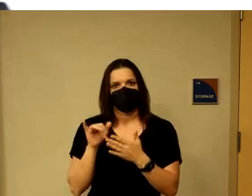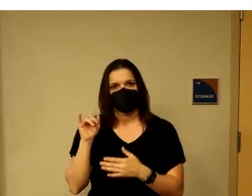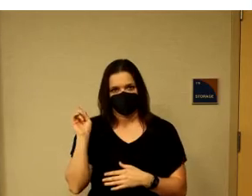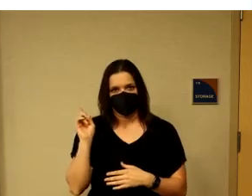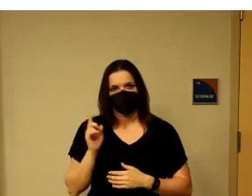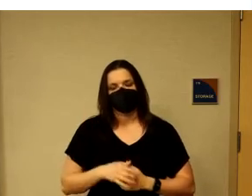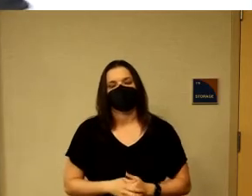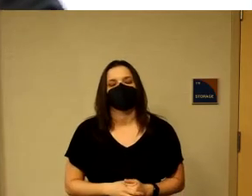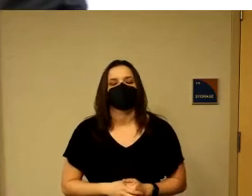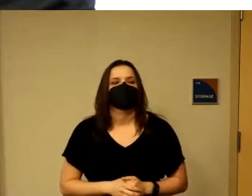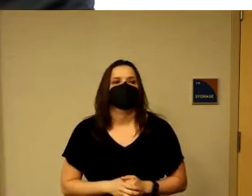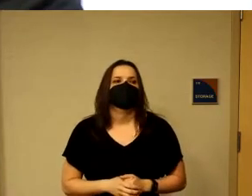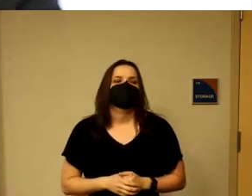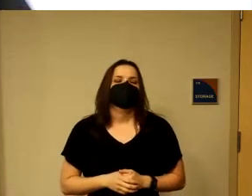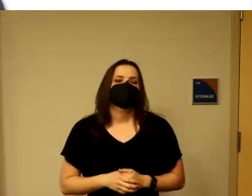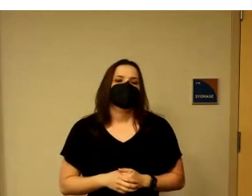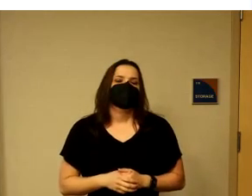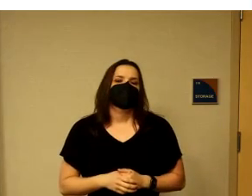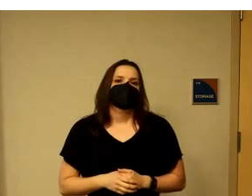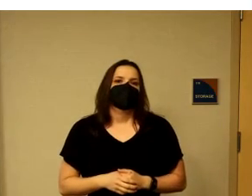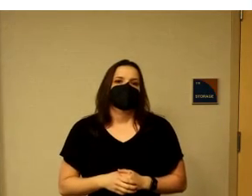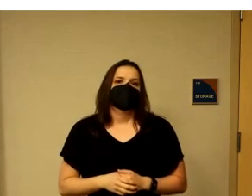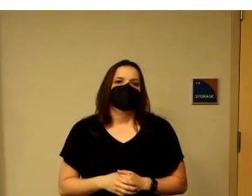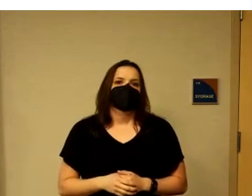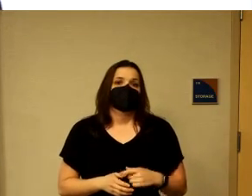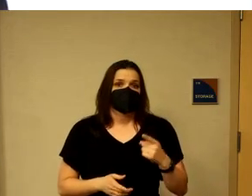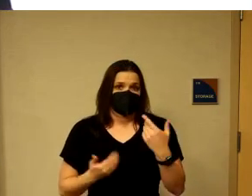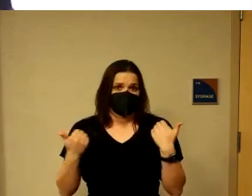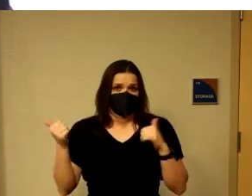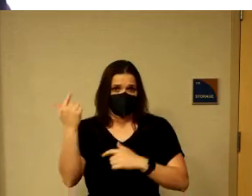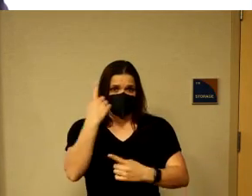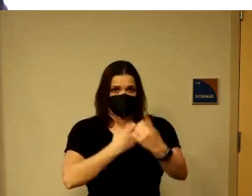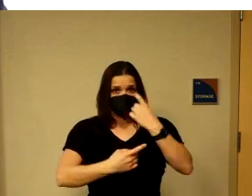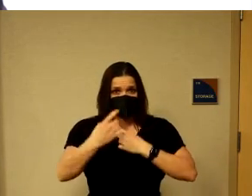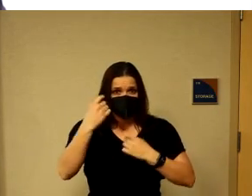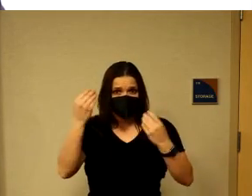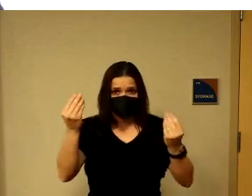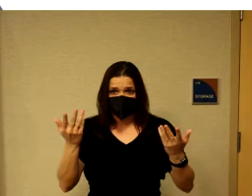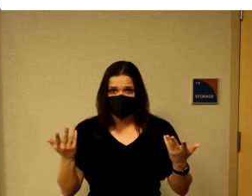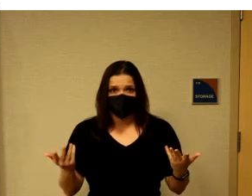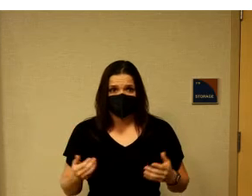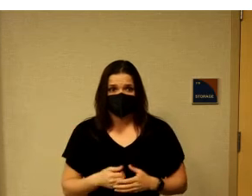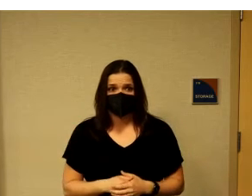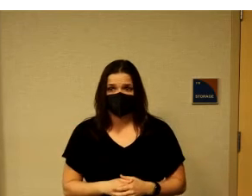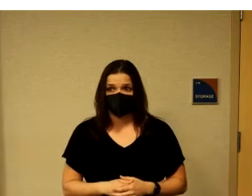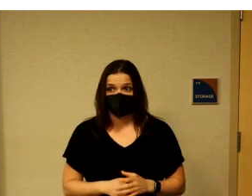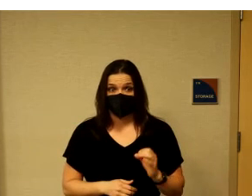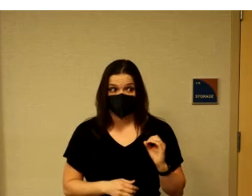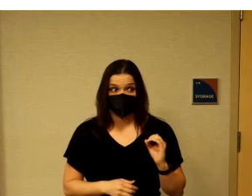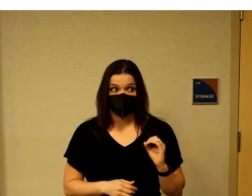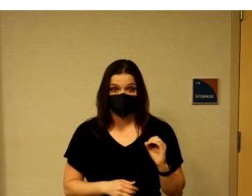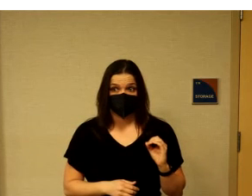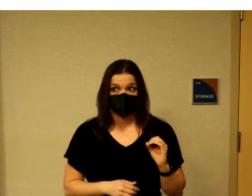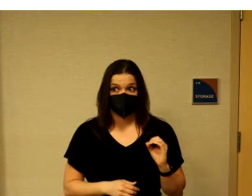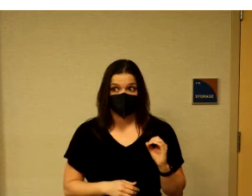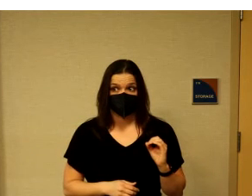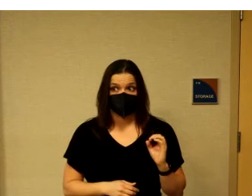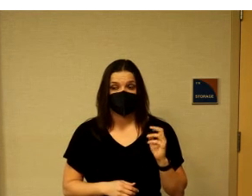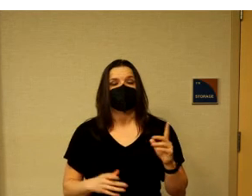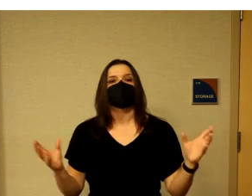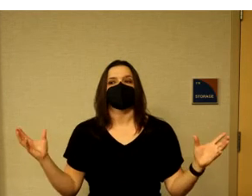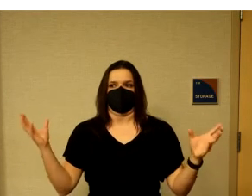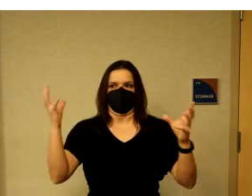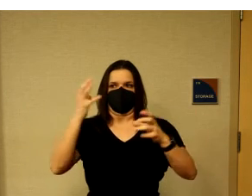was. Do you have any questions so far? No? The